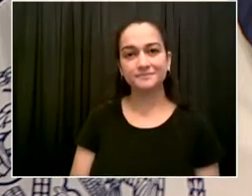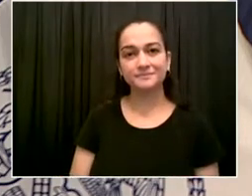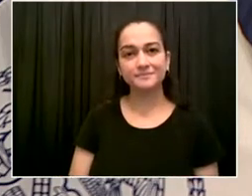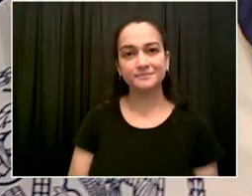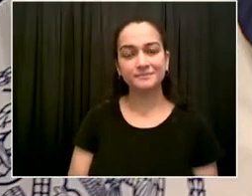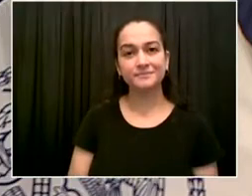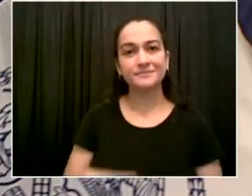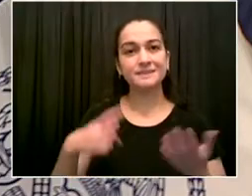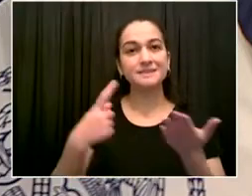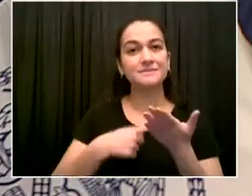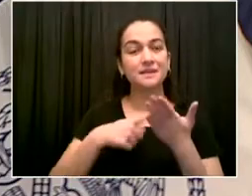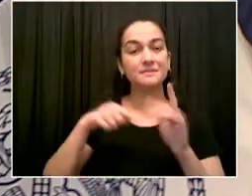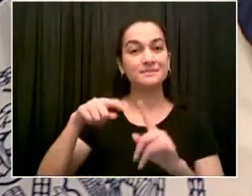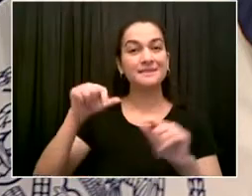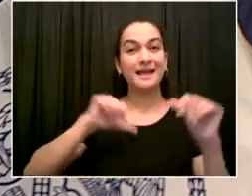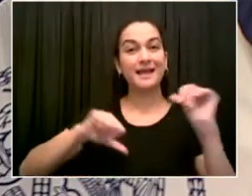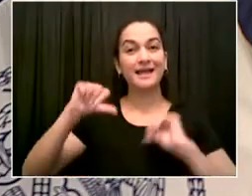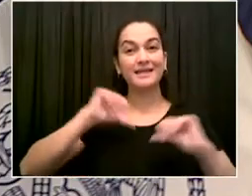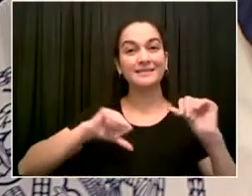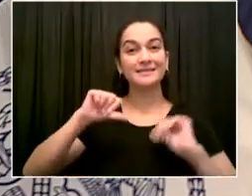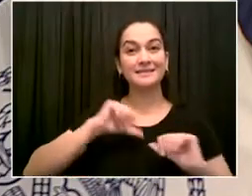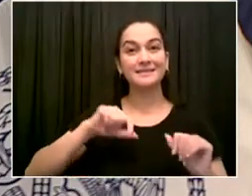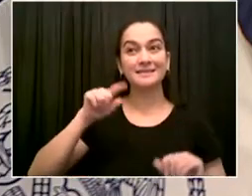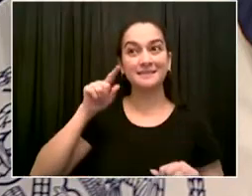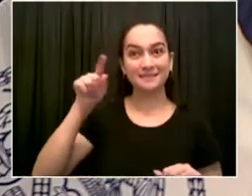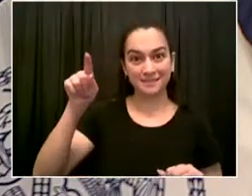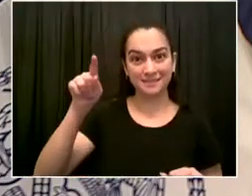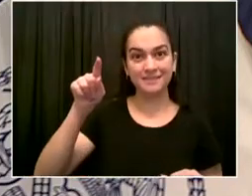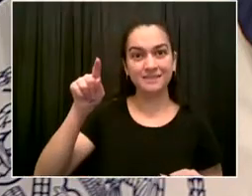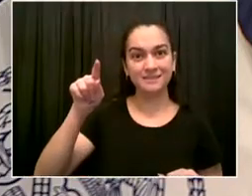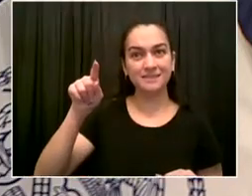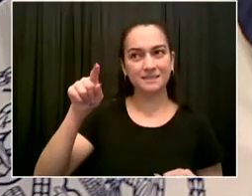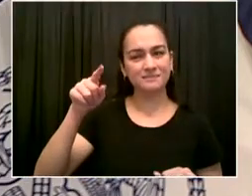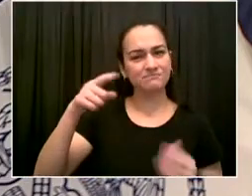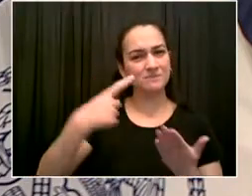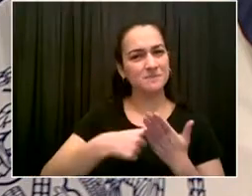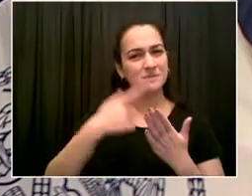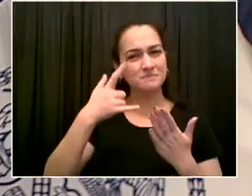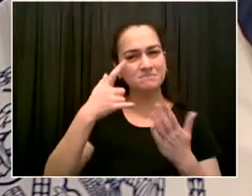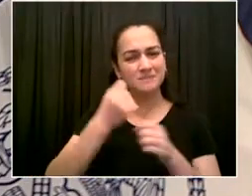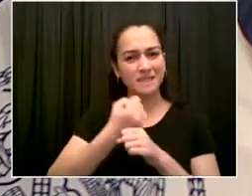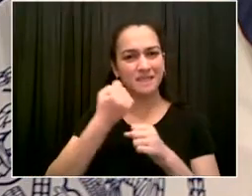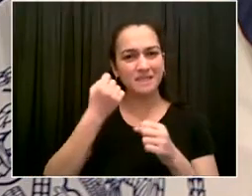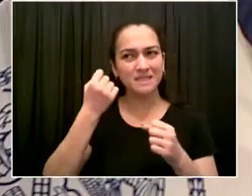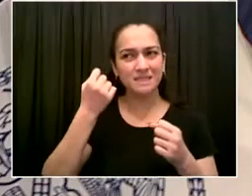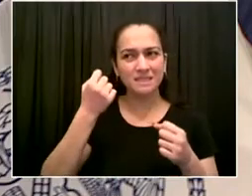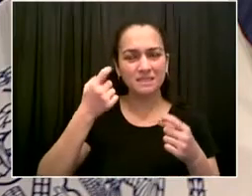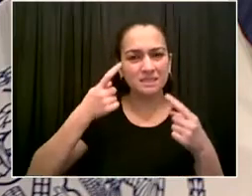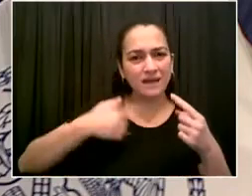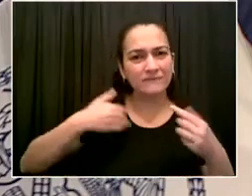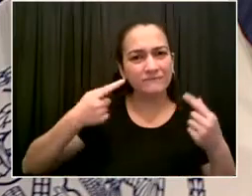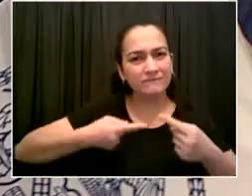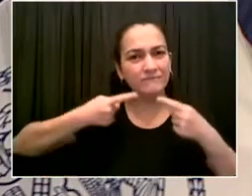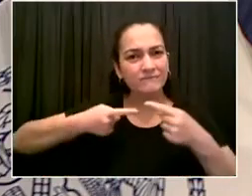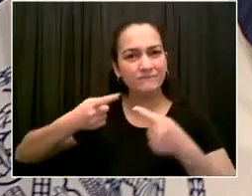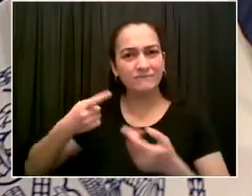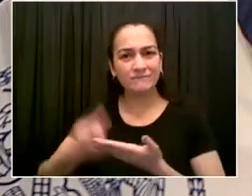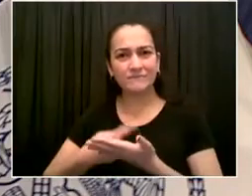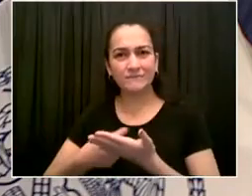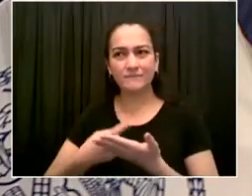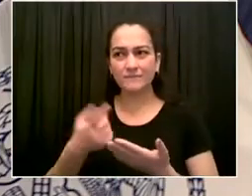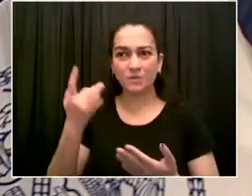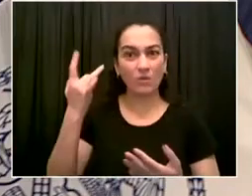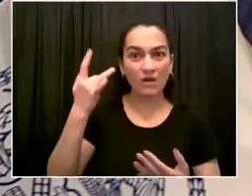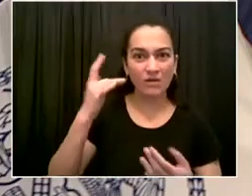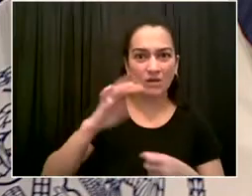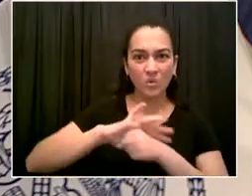what was the ultimate truth because it was a new disease. So we have to listen to the thoughts of working people, and we